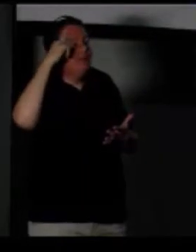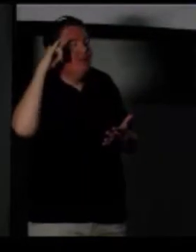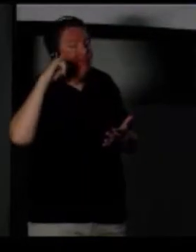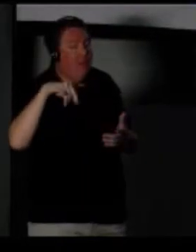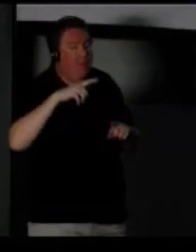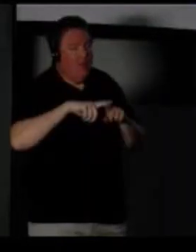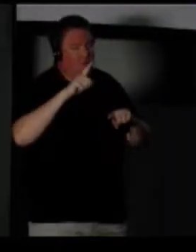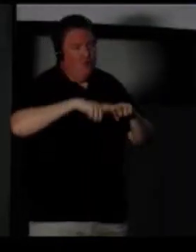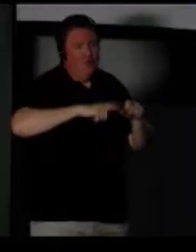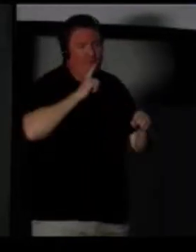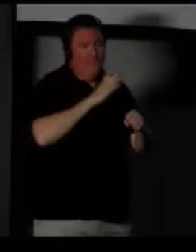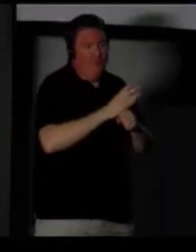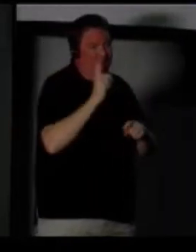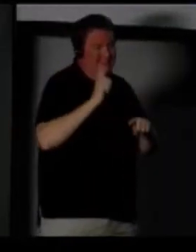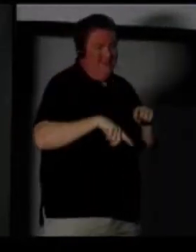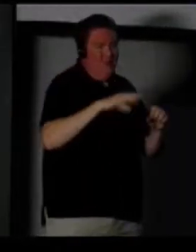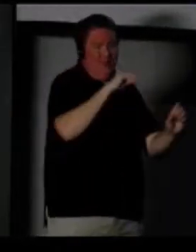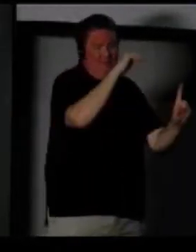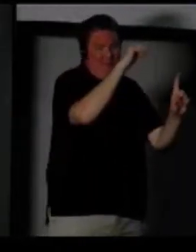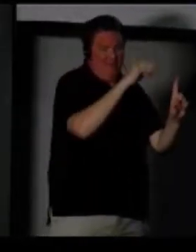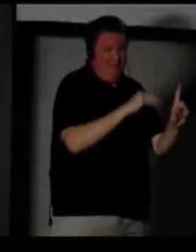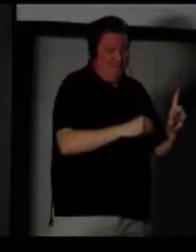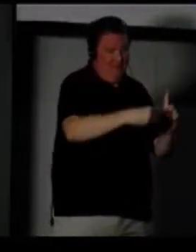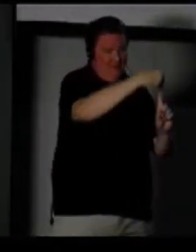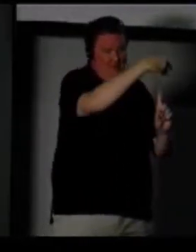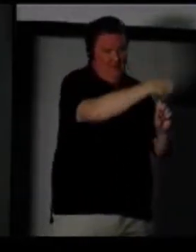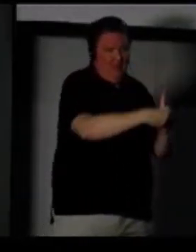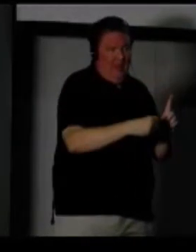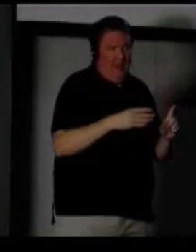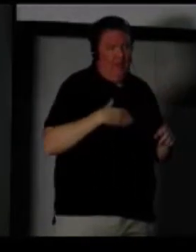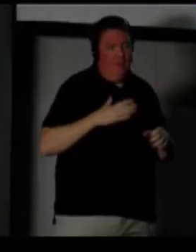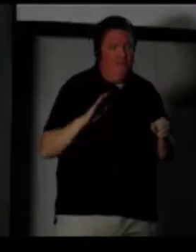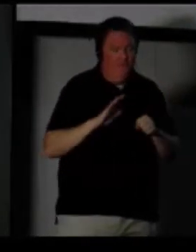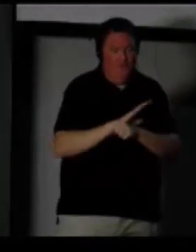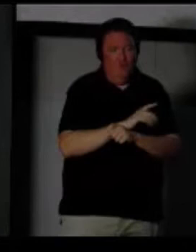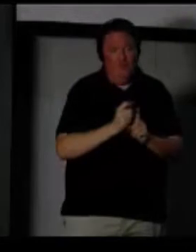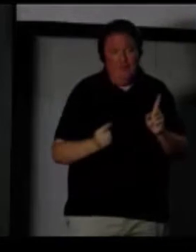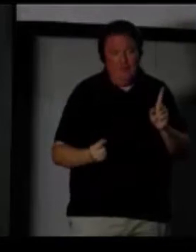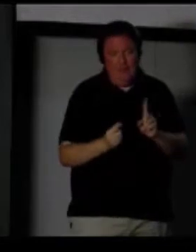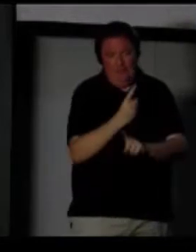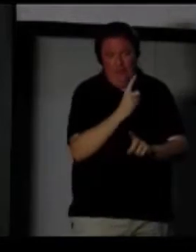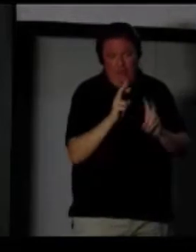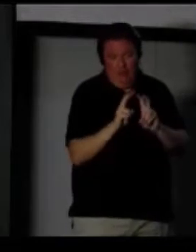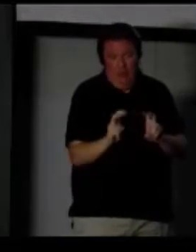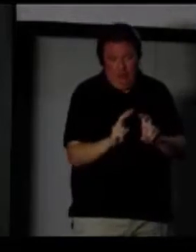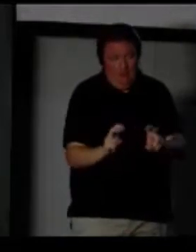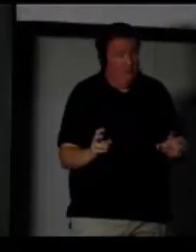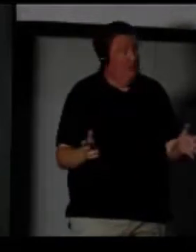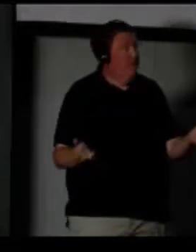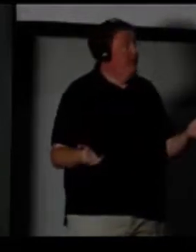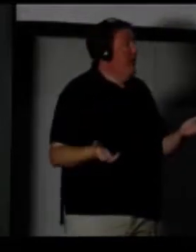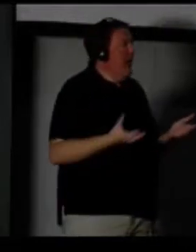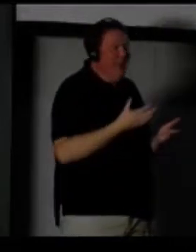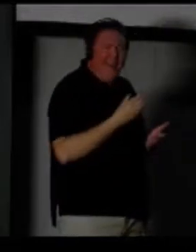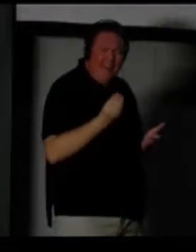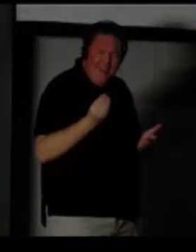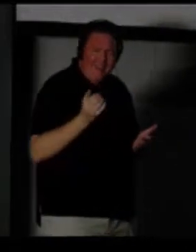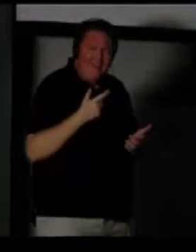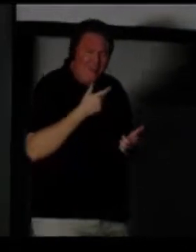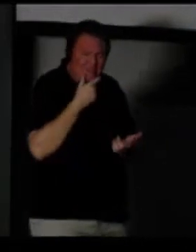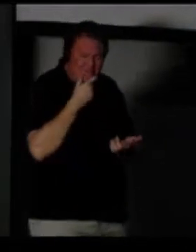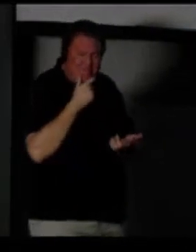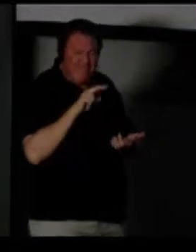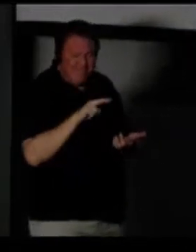had the scans and the digitization, the deviation analysis. The scan also had me thinking about